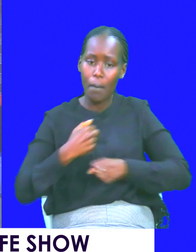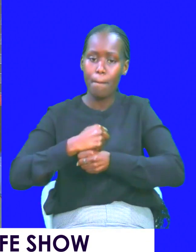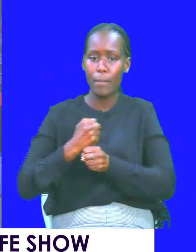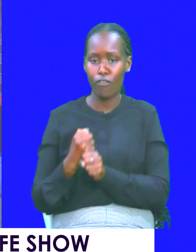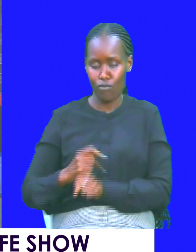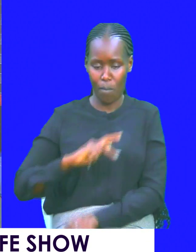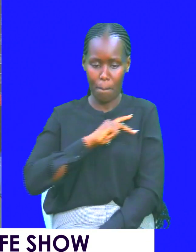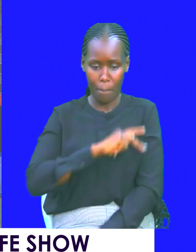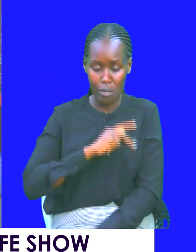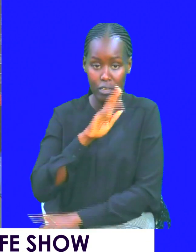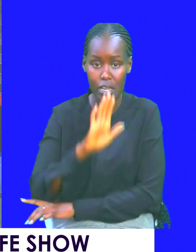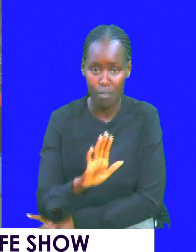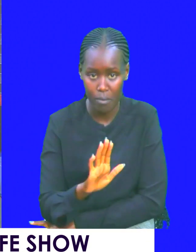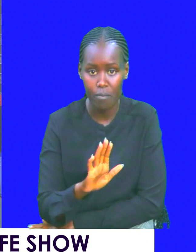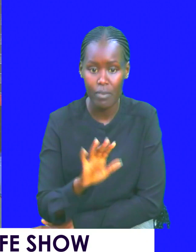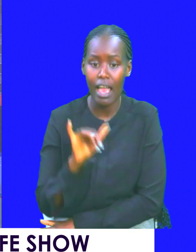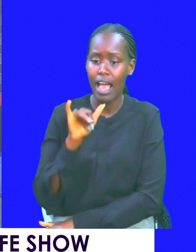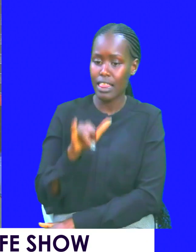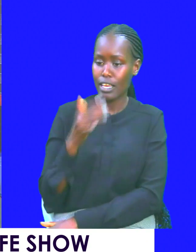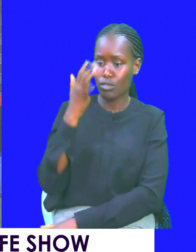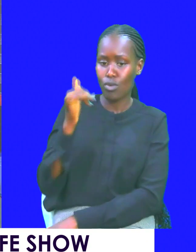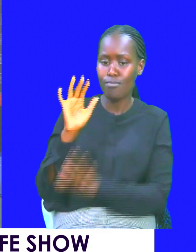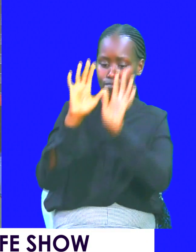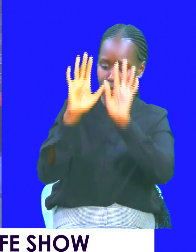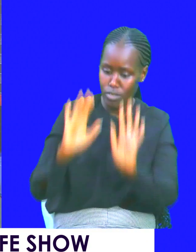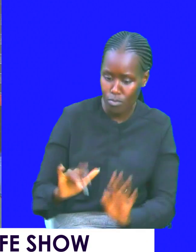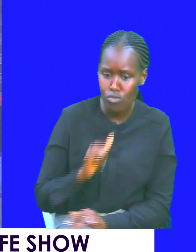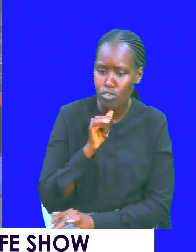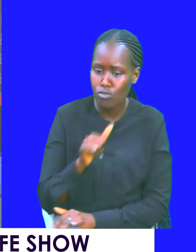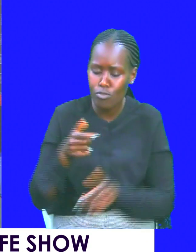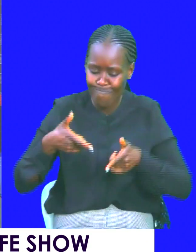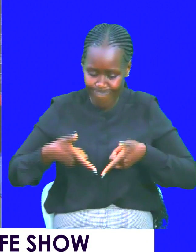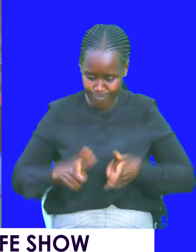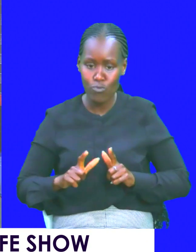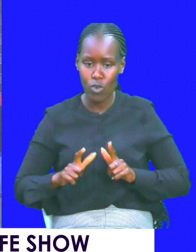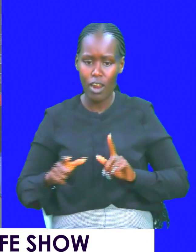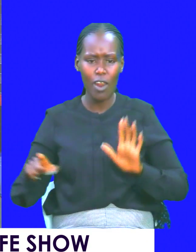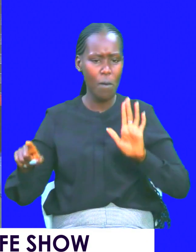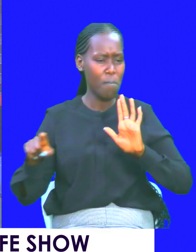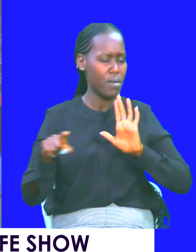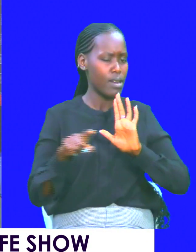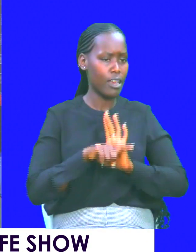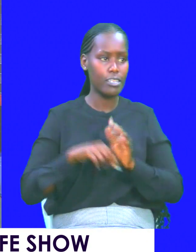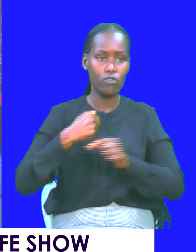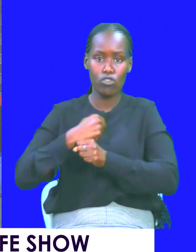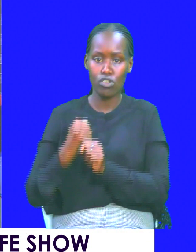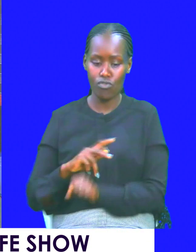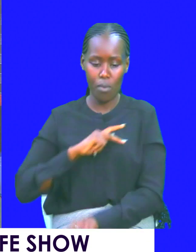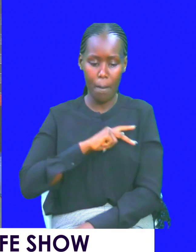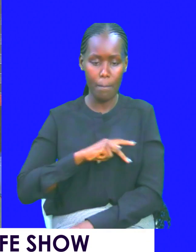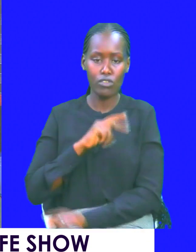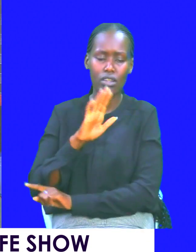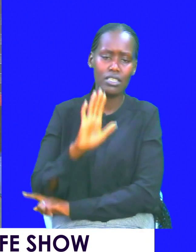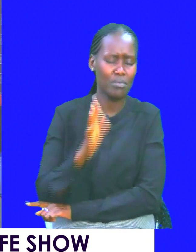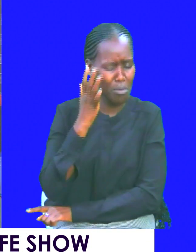personality. And that is why it is important for you not to allow negativity to form your personality.